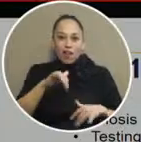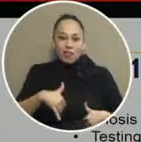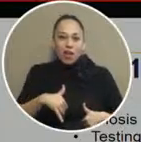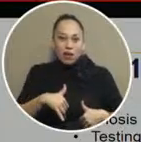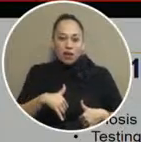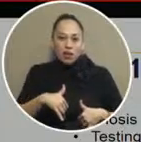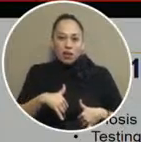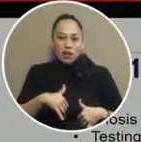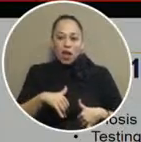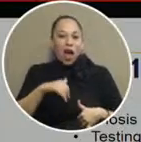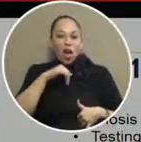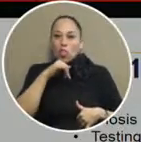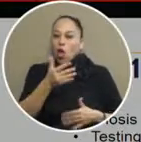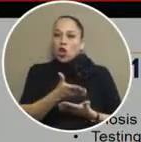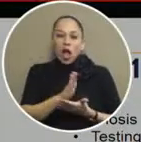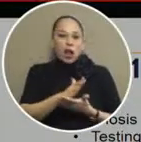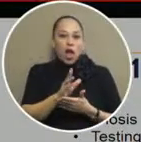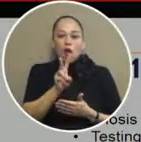to let the virus